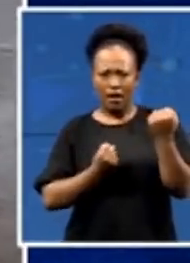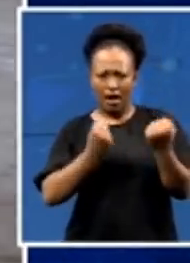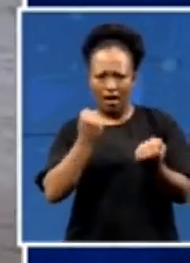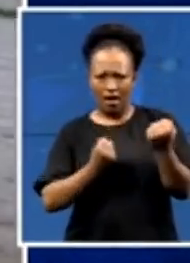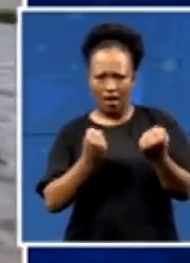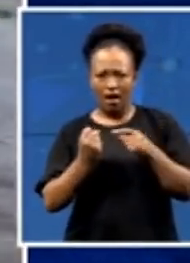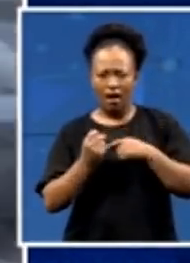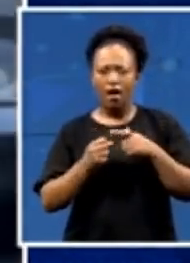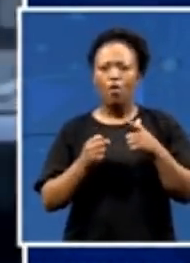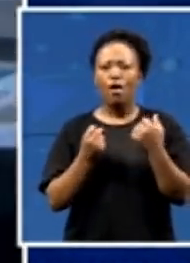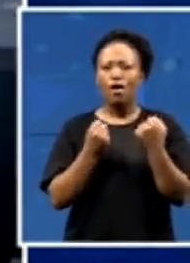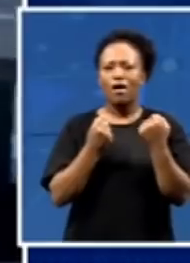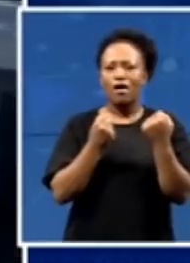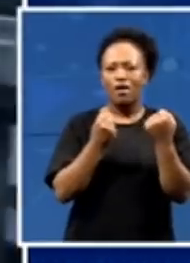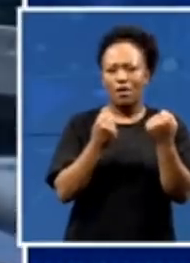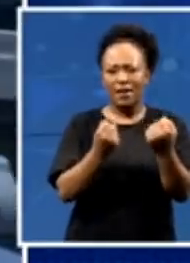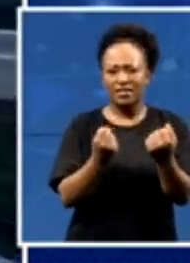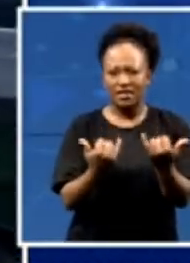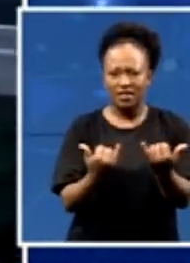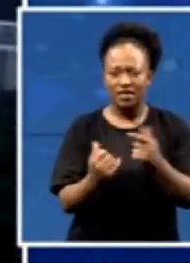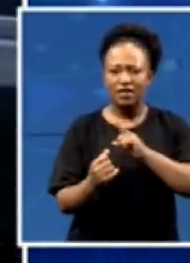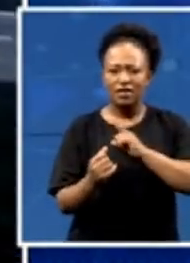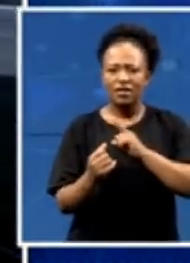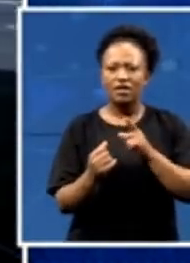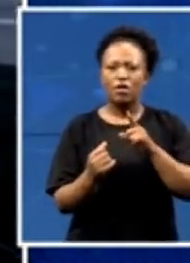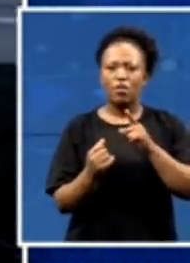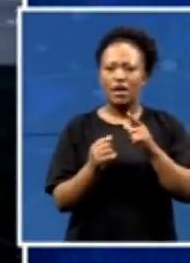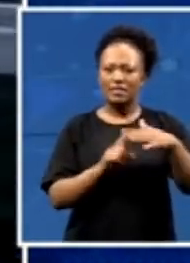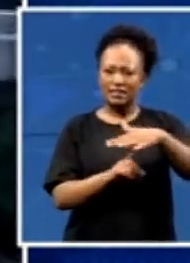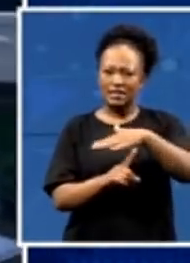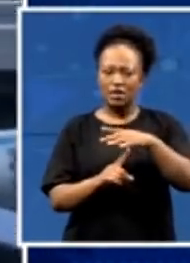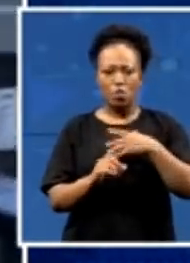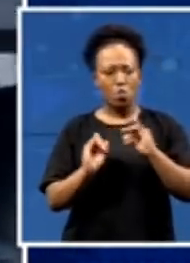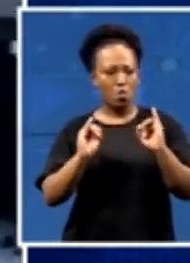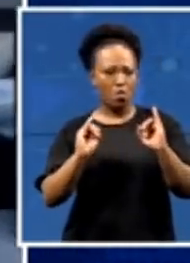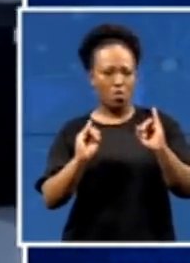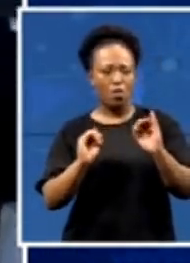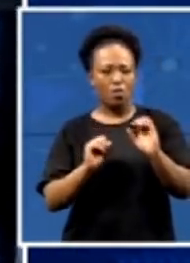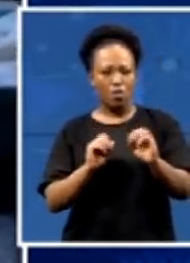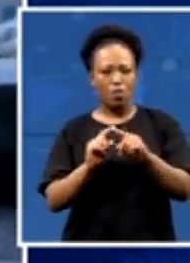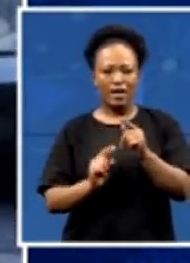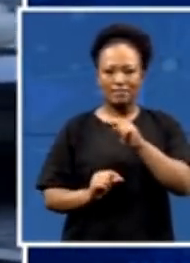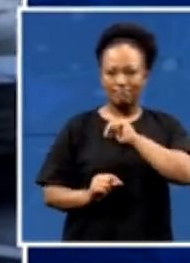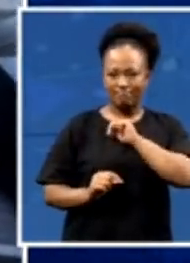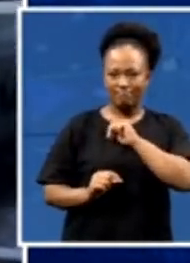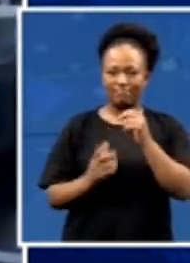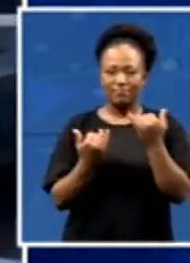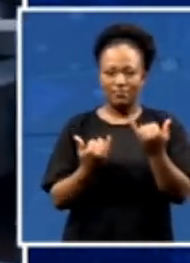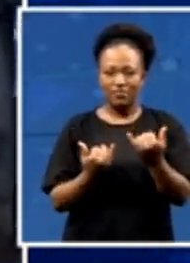away because the situation is untenable here in KwaZulu-Natal. As I'm speaking to you right now, I'm